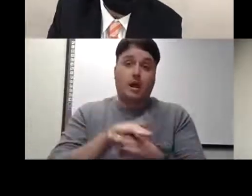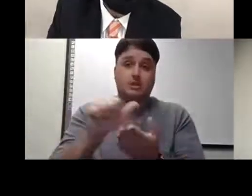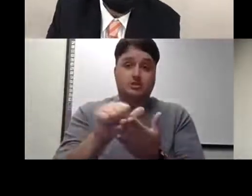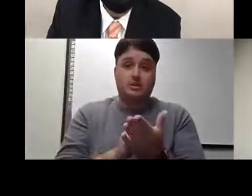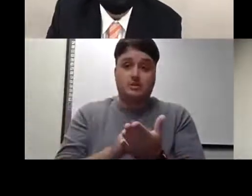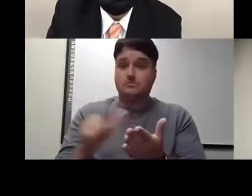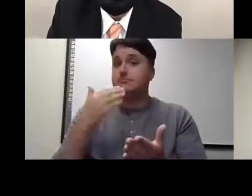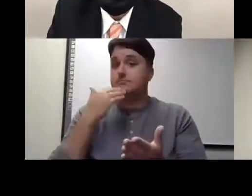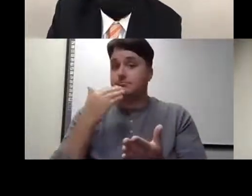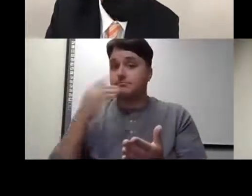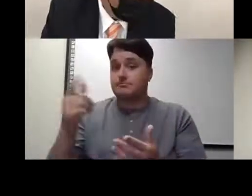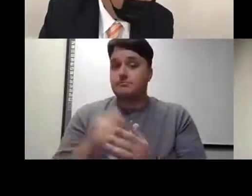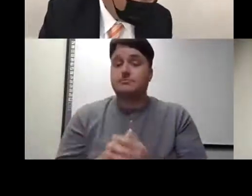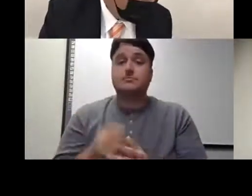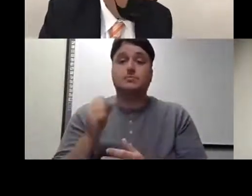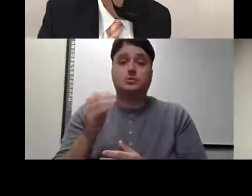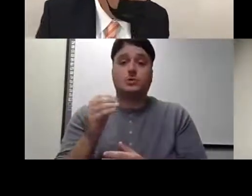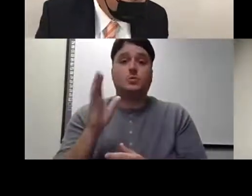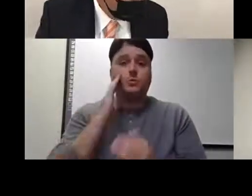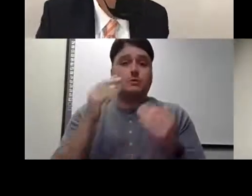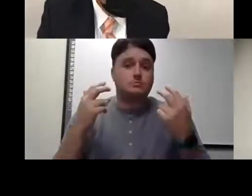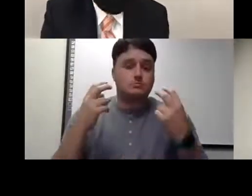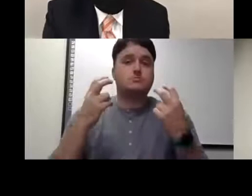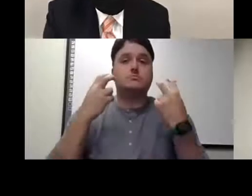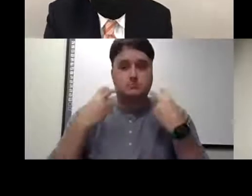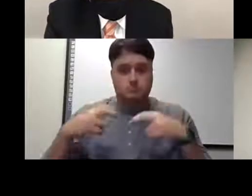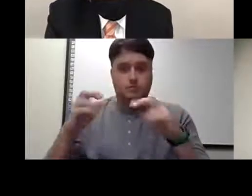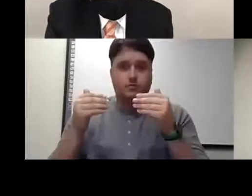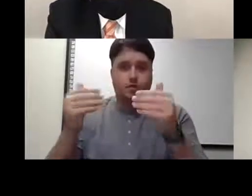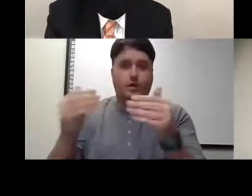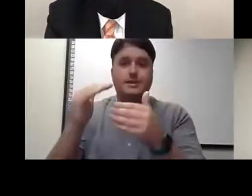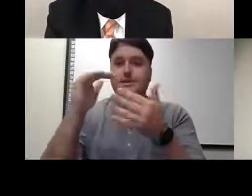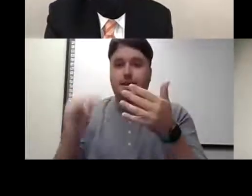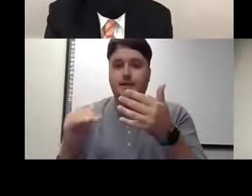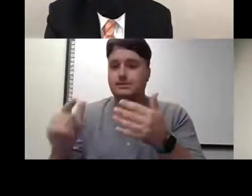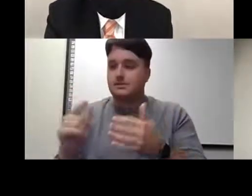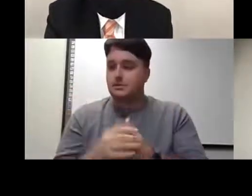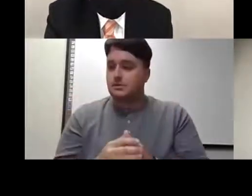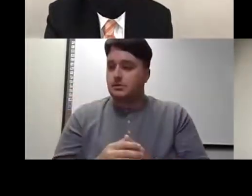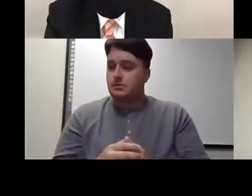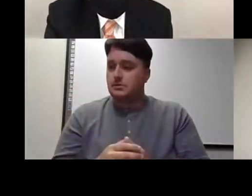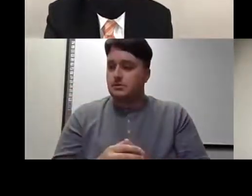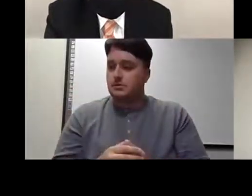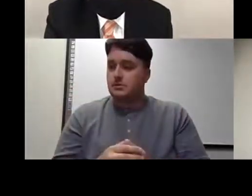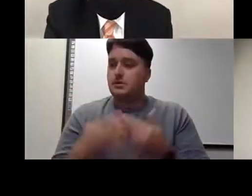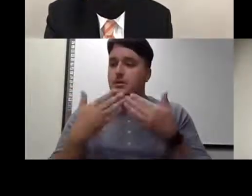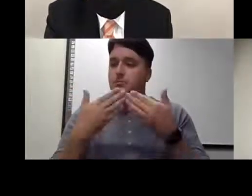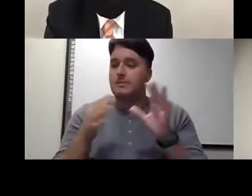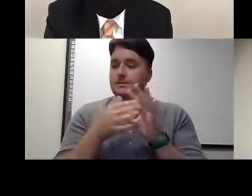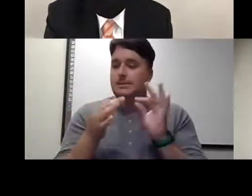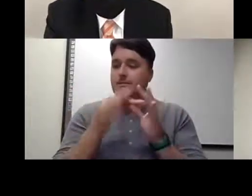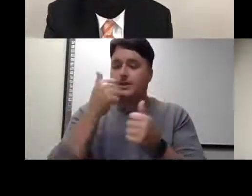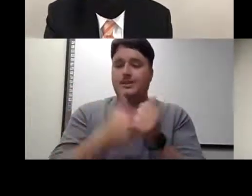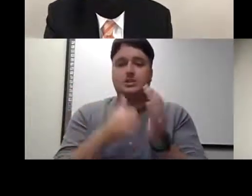much. So we are going to move on to the next item, which is 5.2, public statements related to agenda